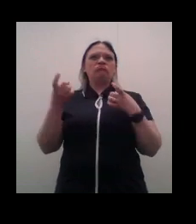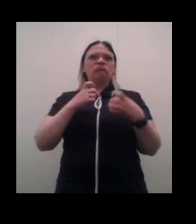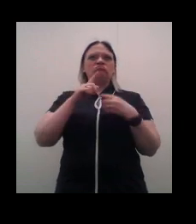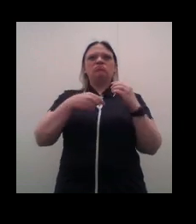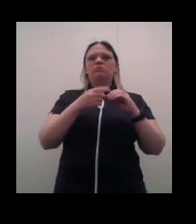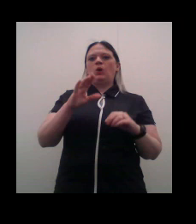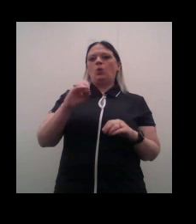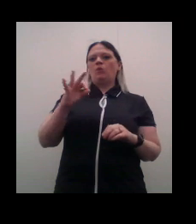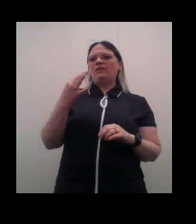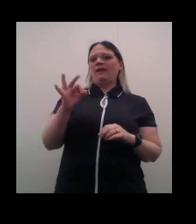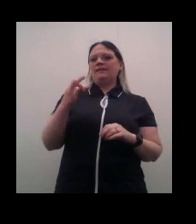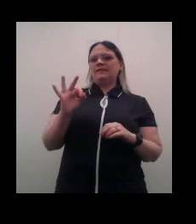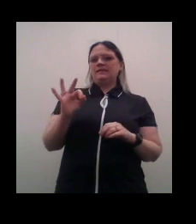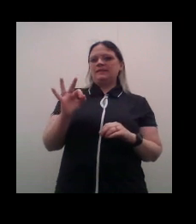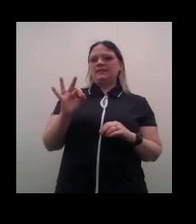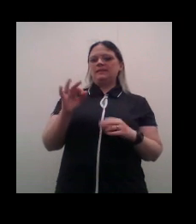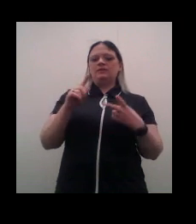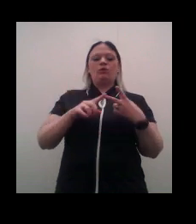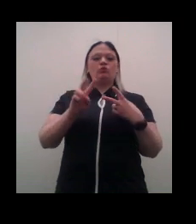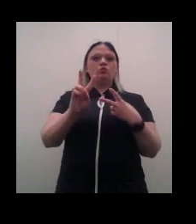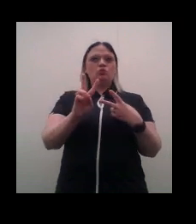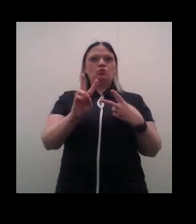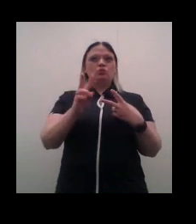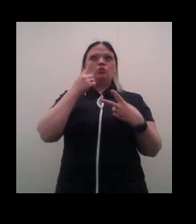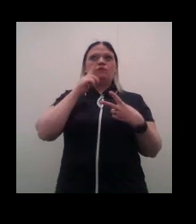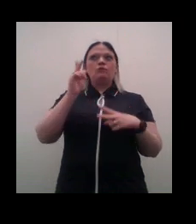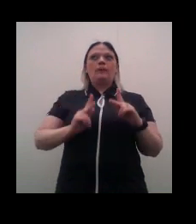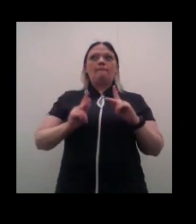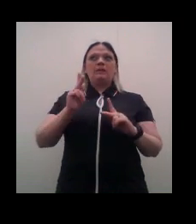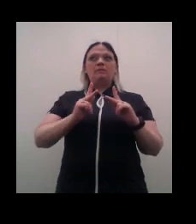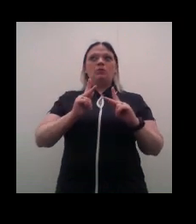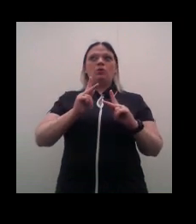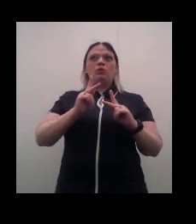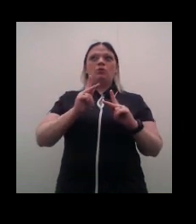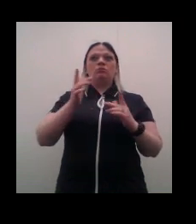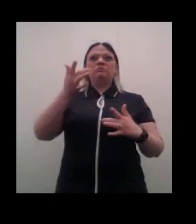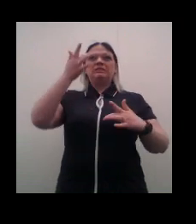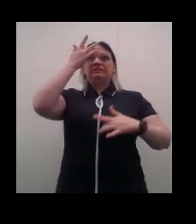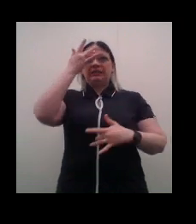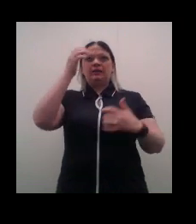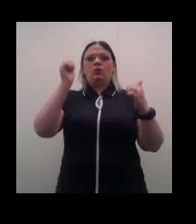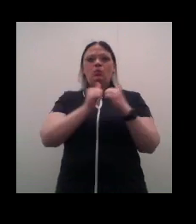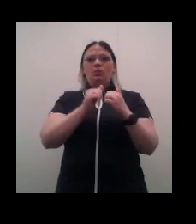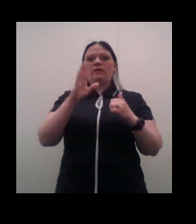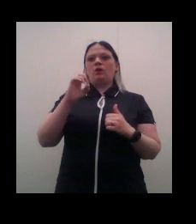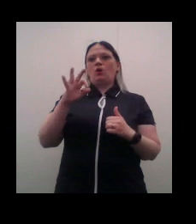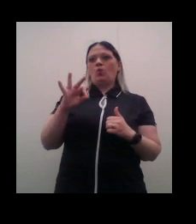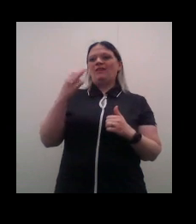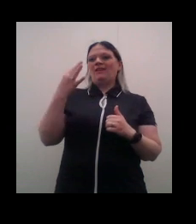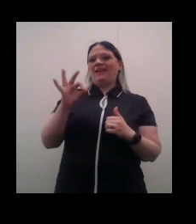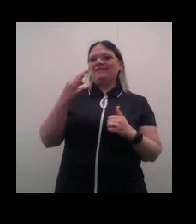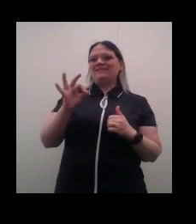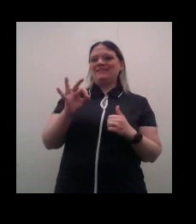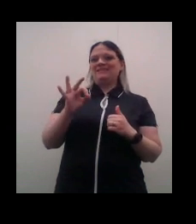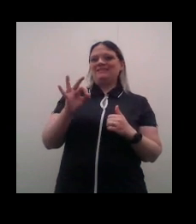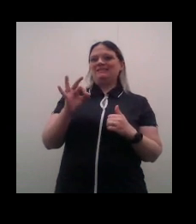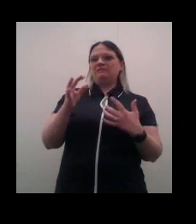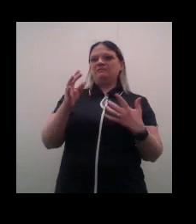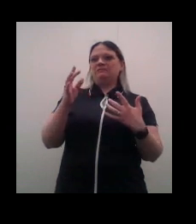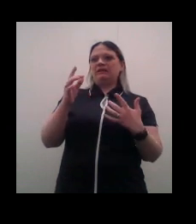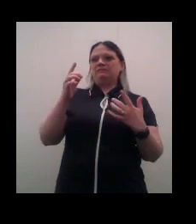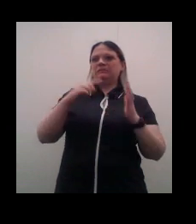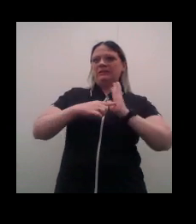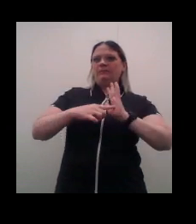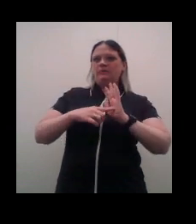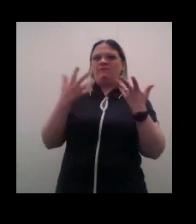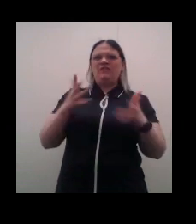about COVID-19. Option 2 is for people who are ill with COVID-19 related symptoms and they have a primary